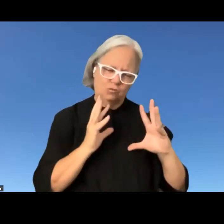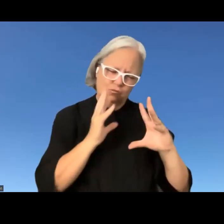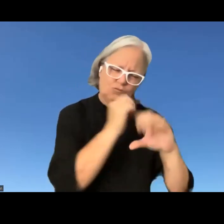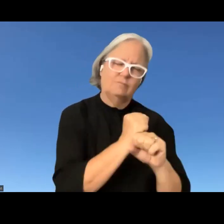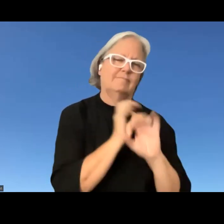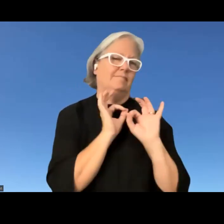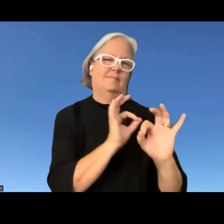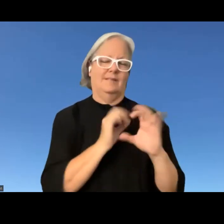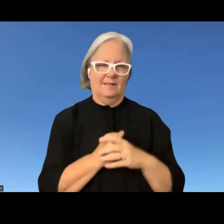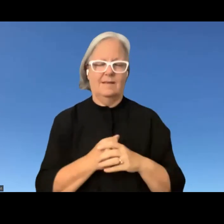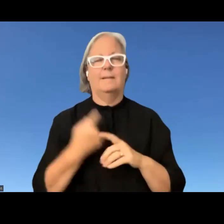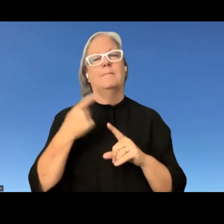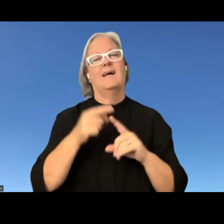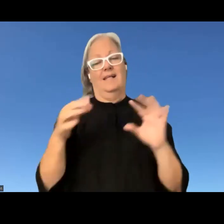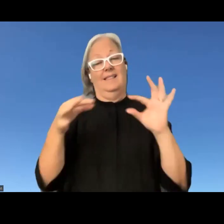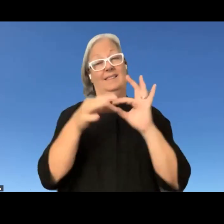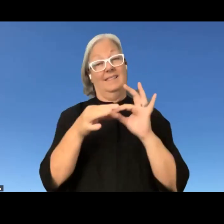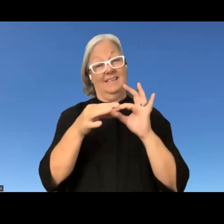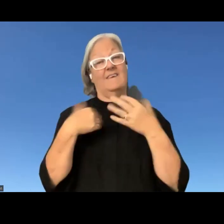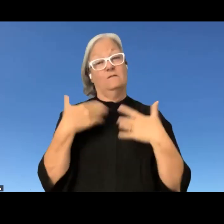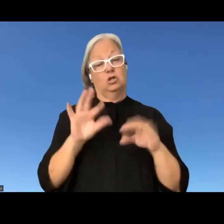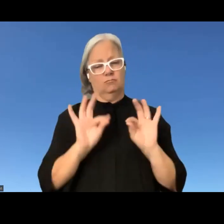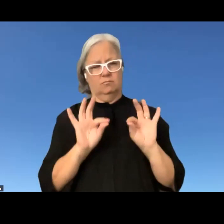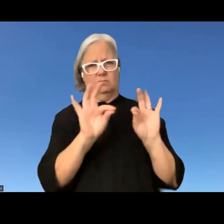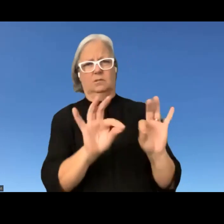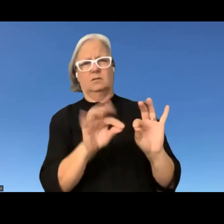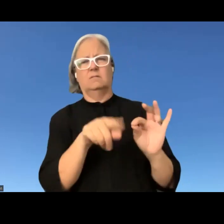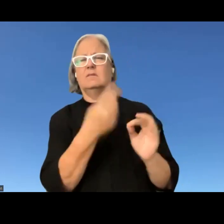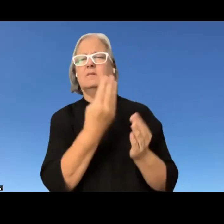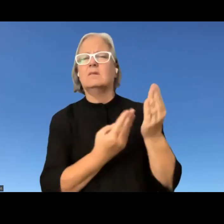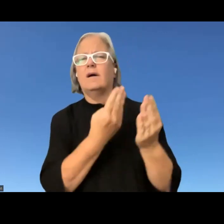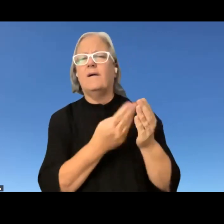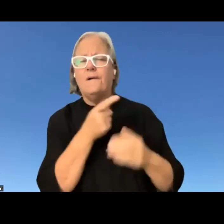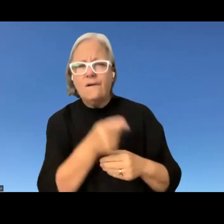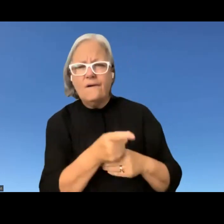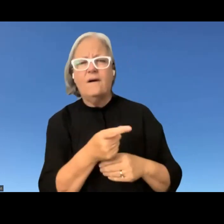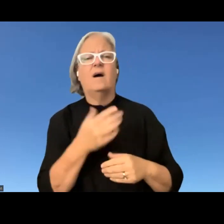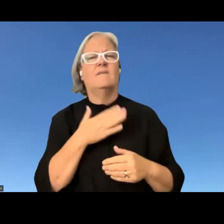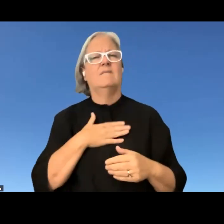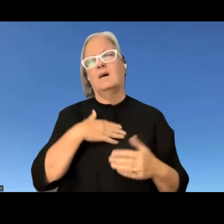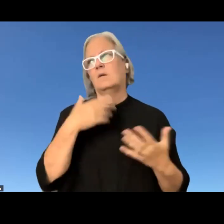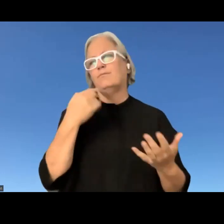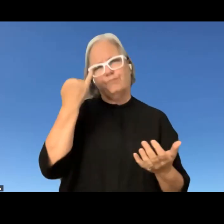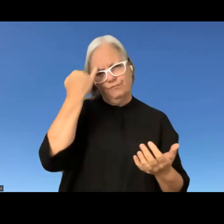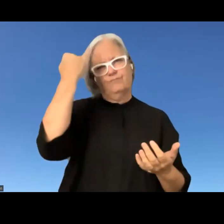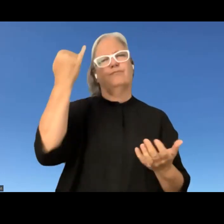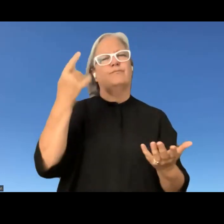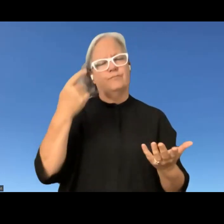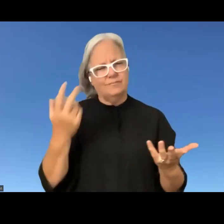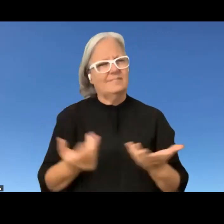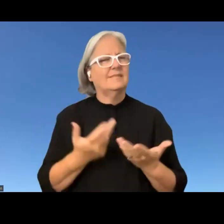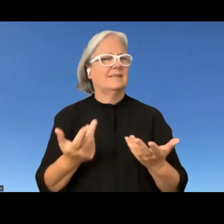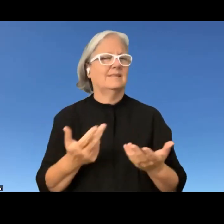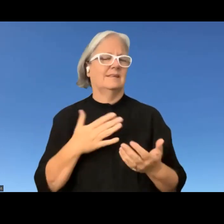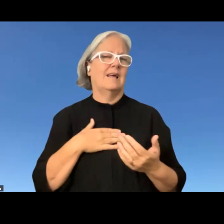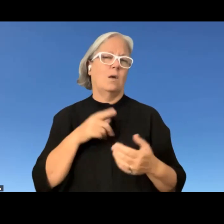in to have more information also about this initiative on our website. We as the Zero project are extremely happy to